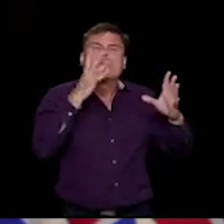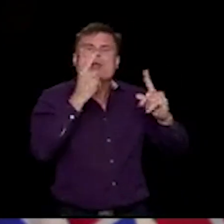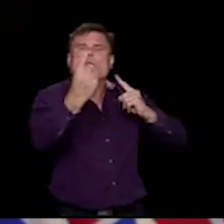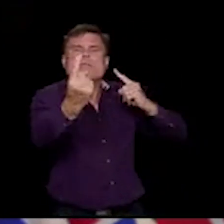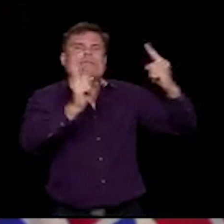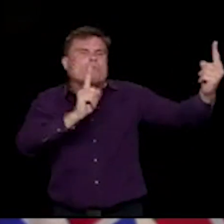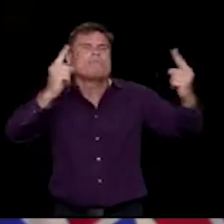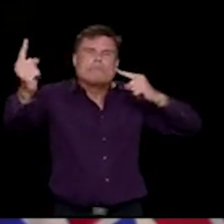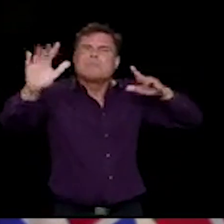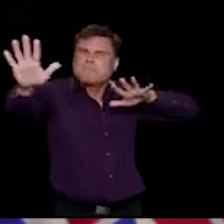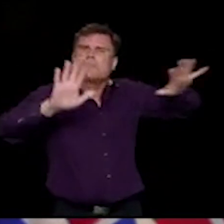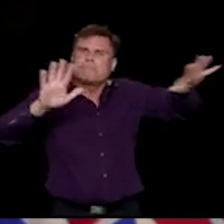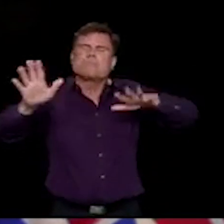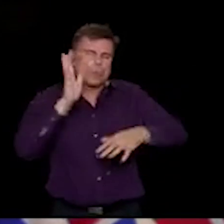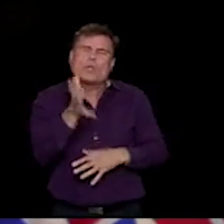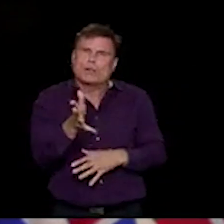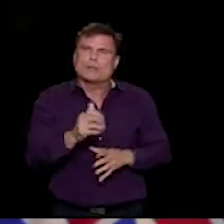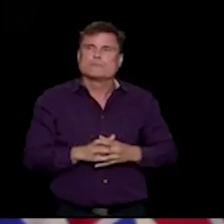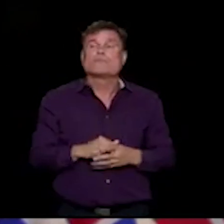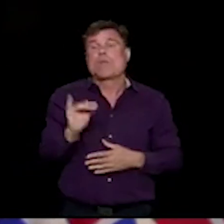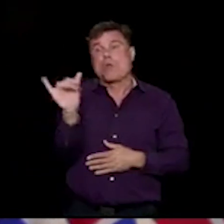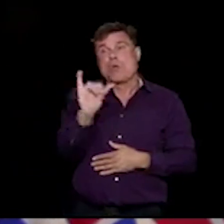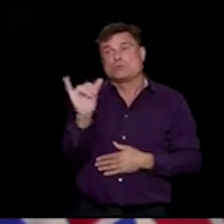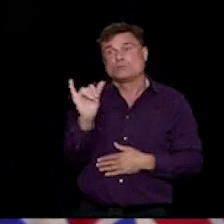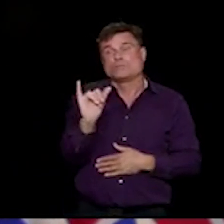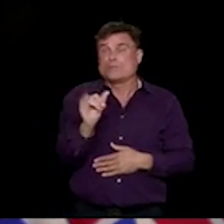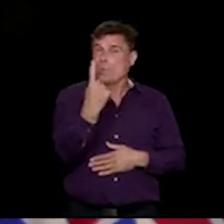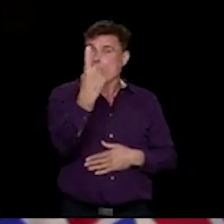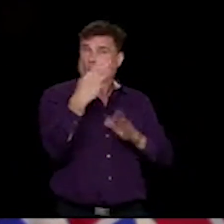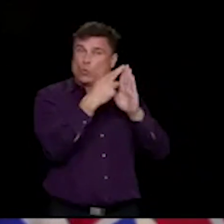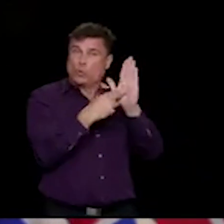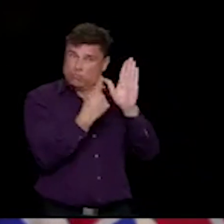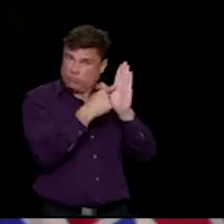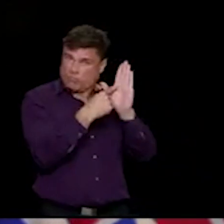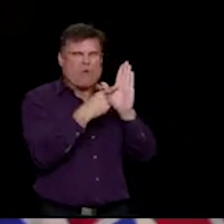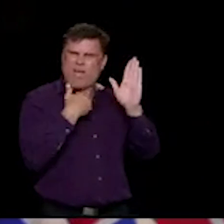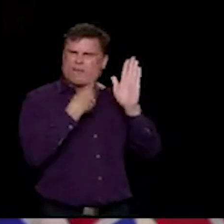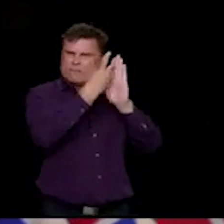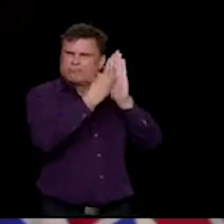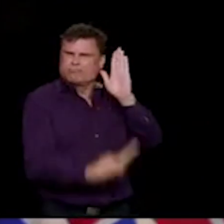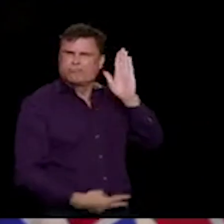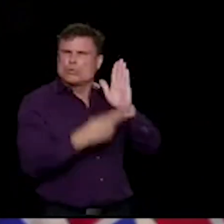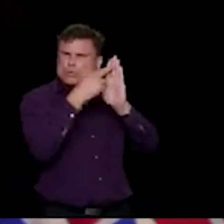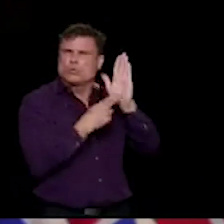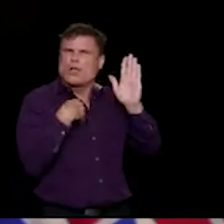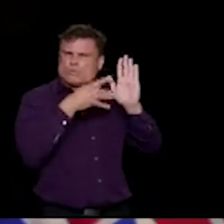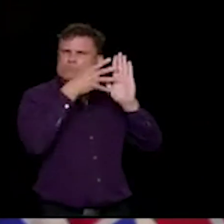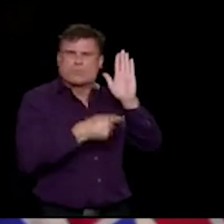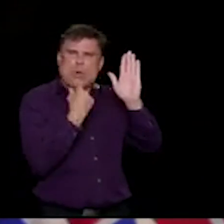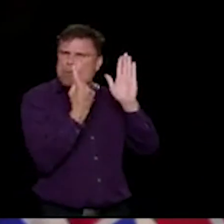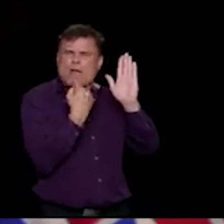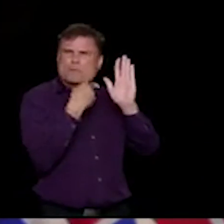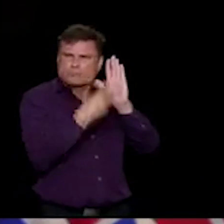times, to maintain the hand hygiene and other important things, there's a little bit more leeway in those people maximum number of people that you